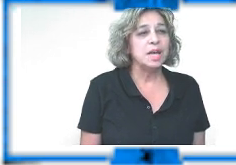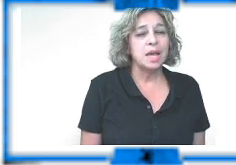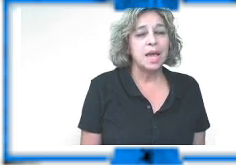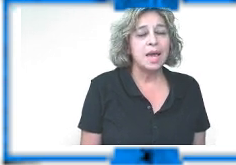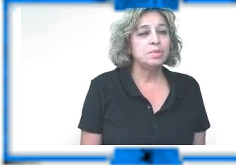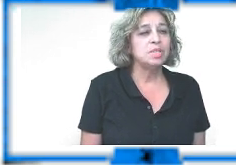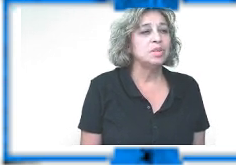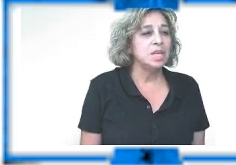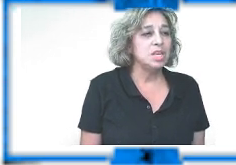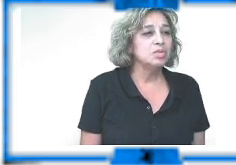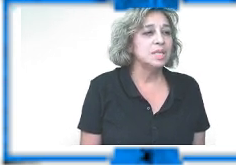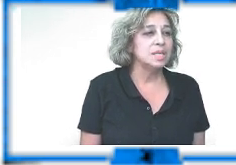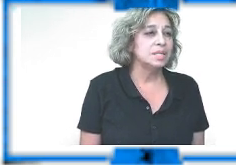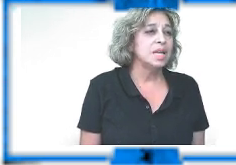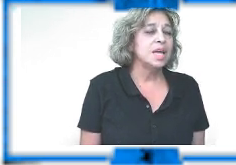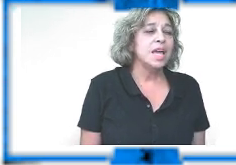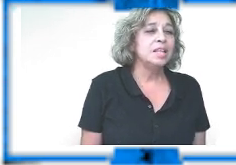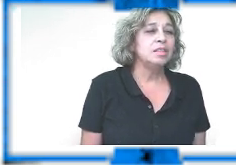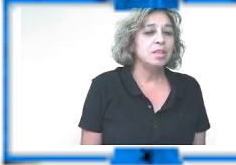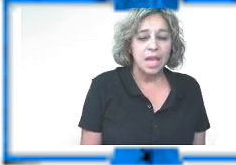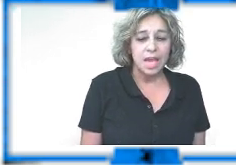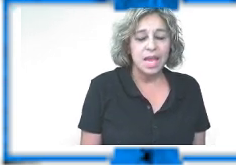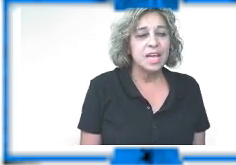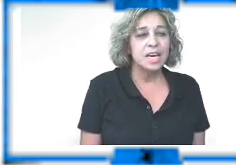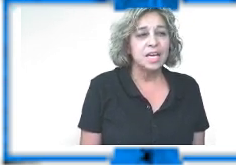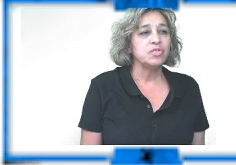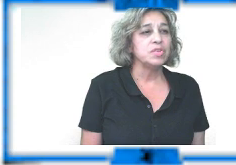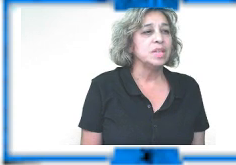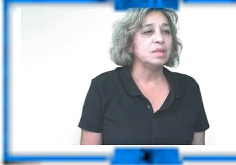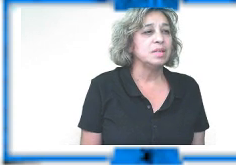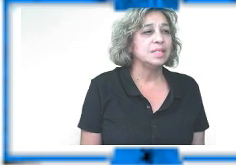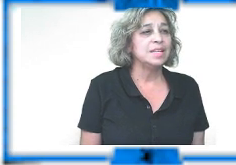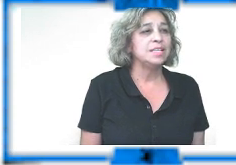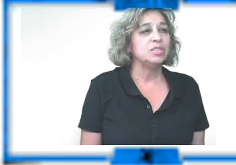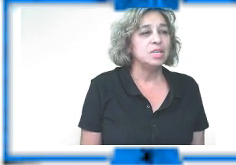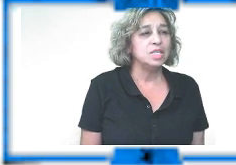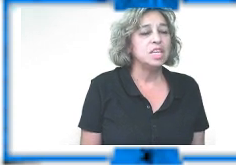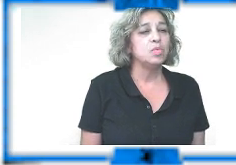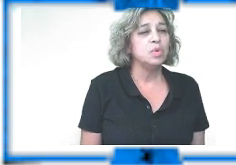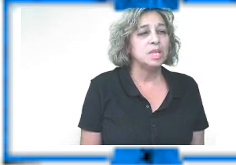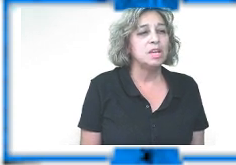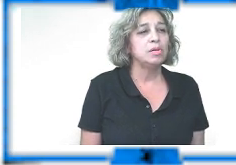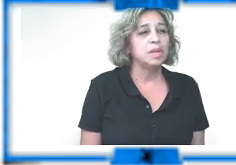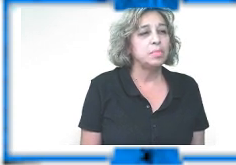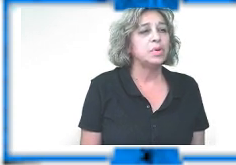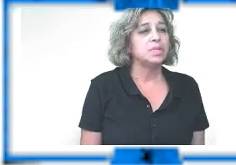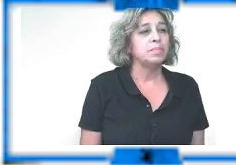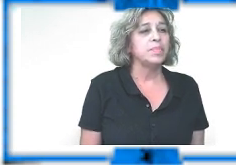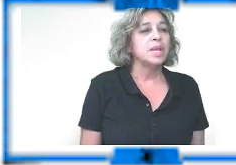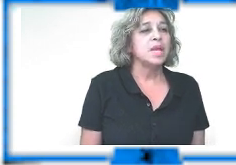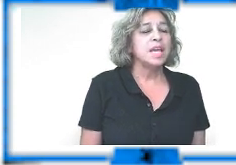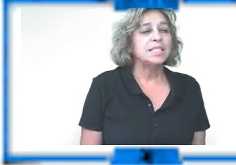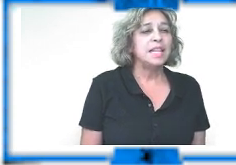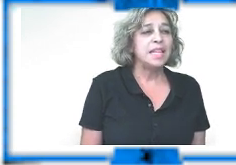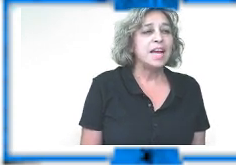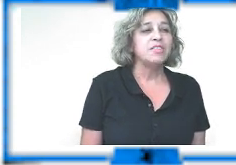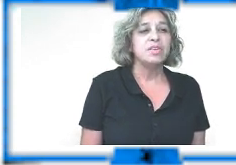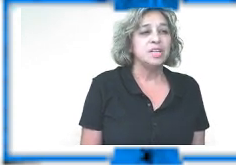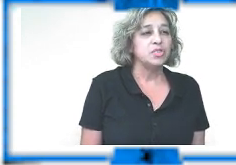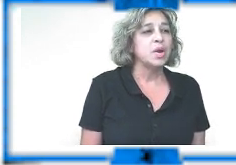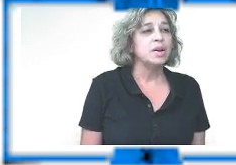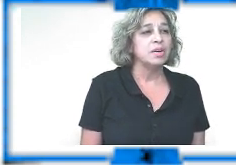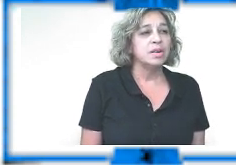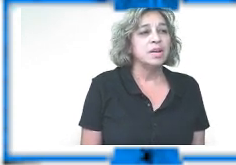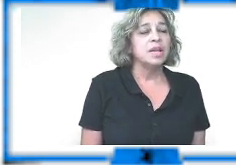is absolutely useless. And any country that decides to continue with neoliberalism is a liar